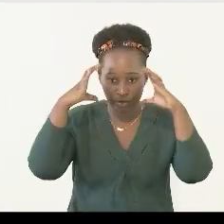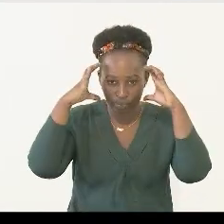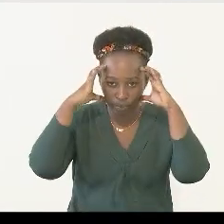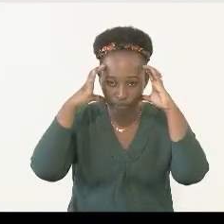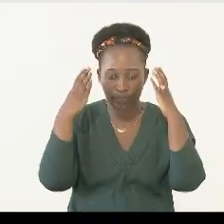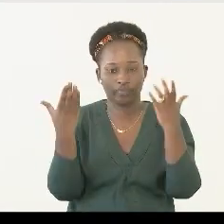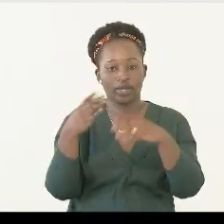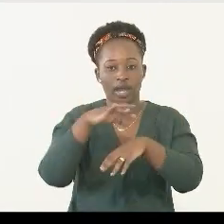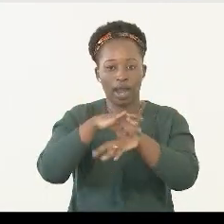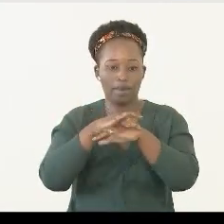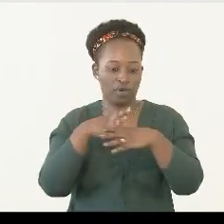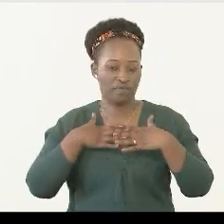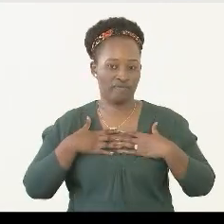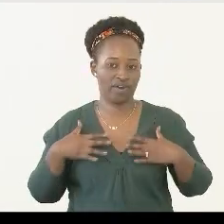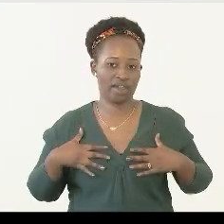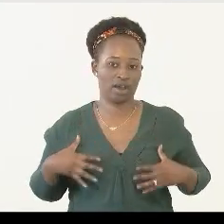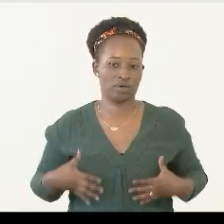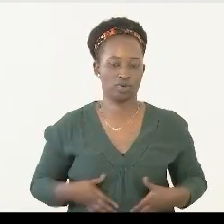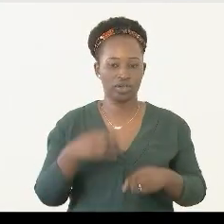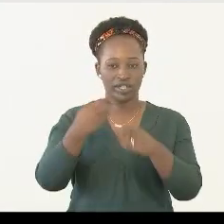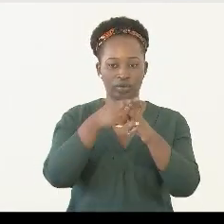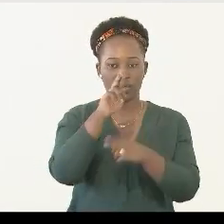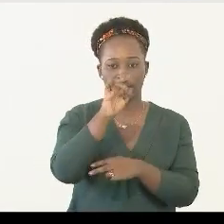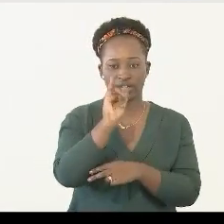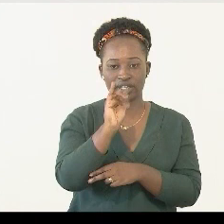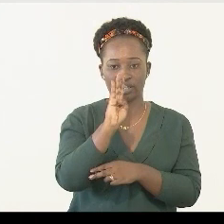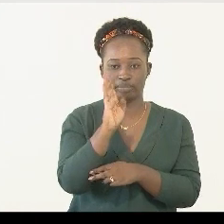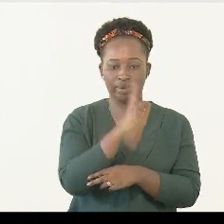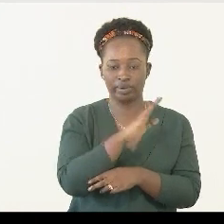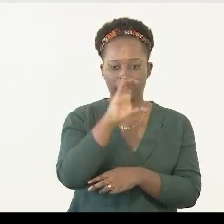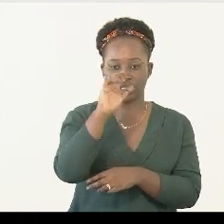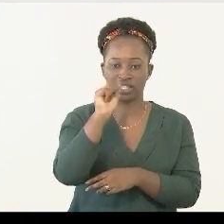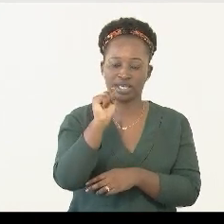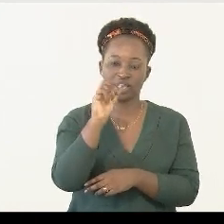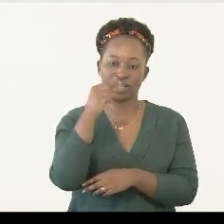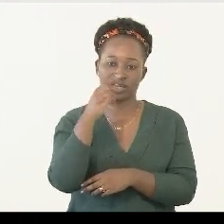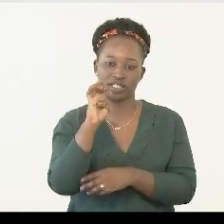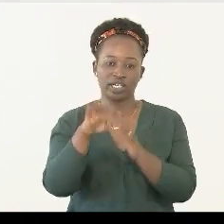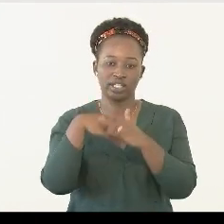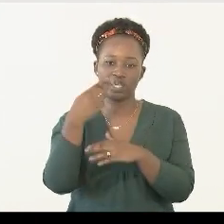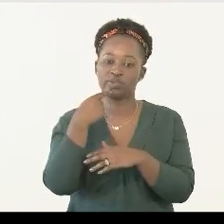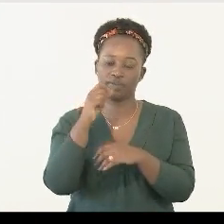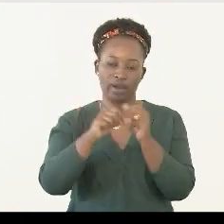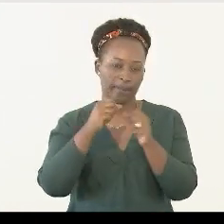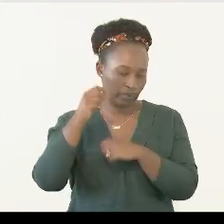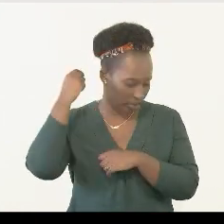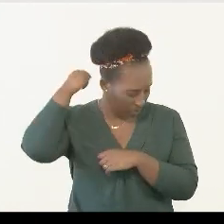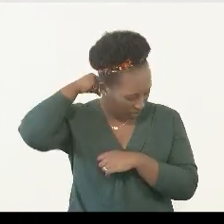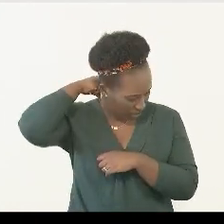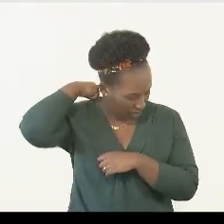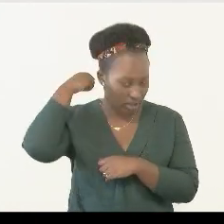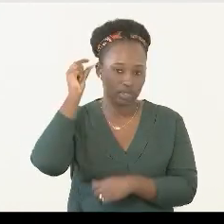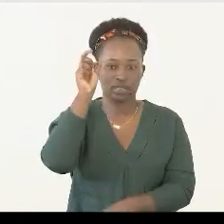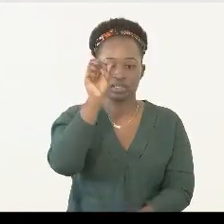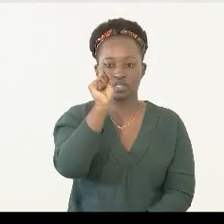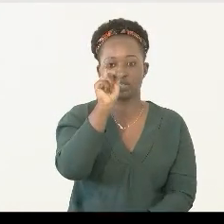of the rib cage. This is the rib cage. Then we talk about the vertebral column or spinal cord.